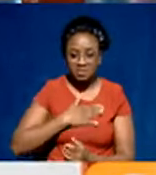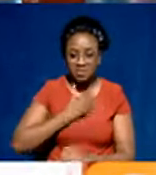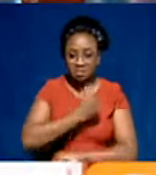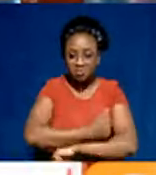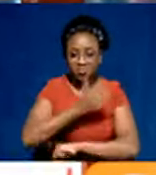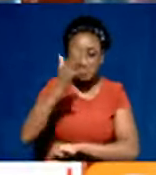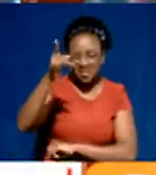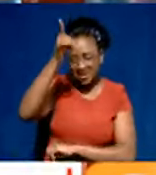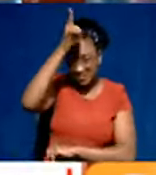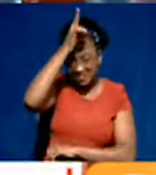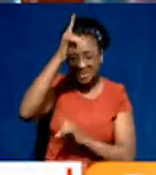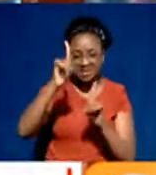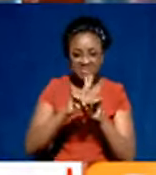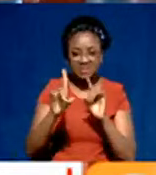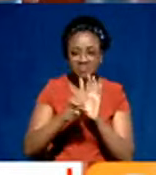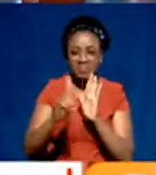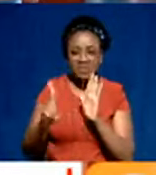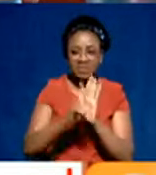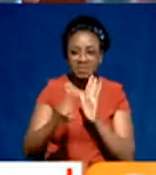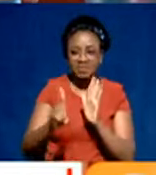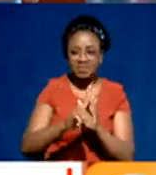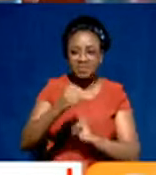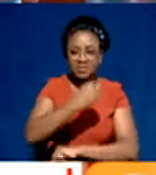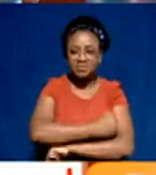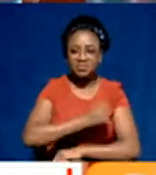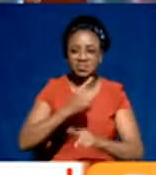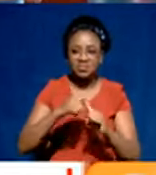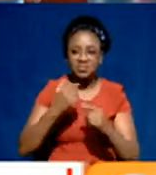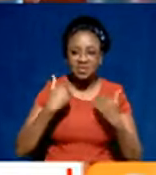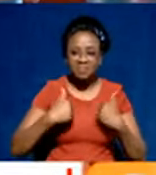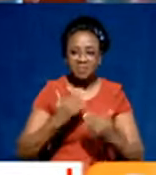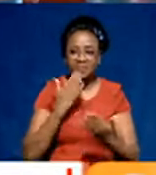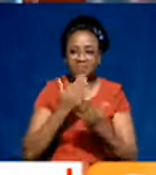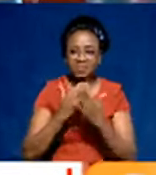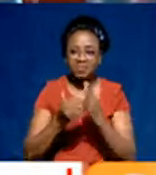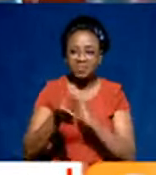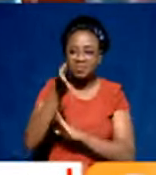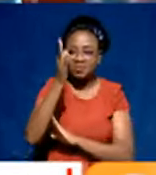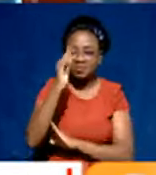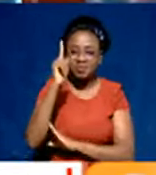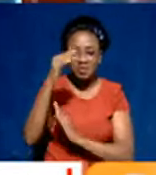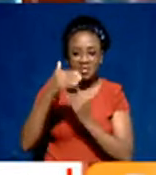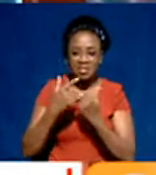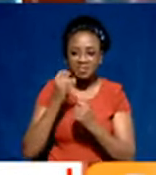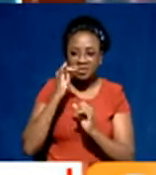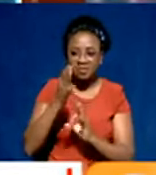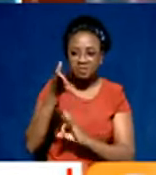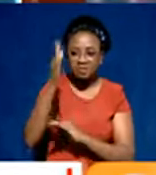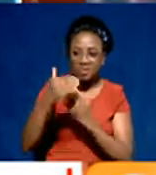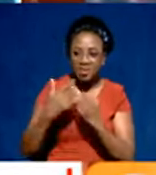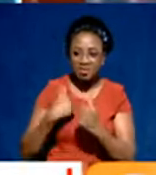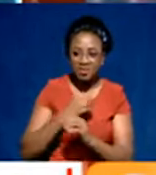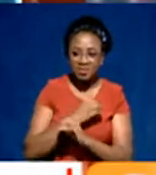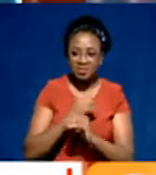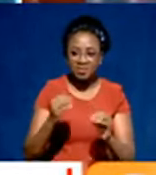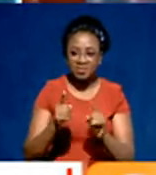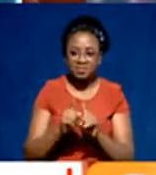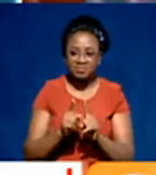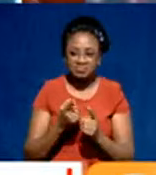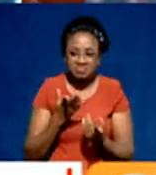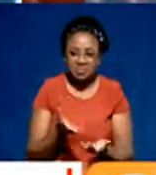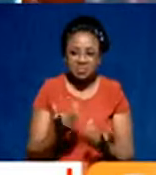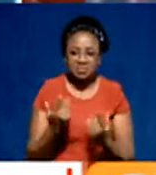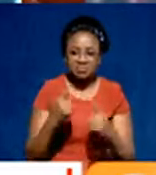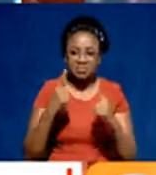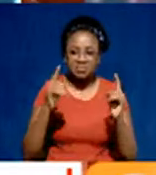because it's a day school, but now I'm so grateful to God, because if it was not for God, I couldn't have been here. And now I'm so grateful now I've